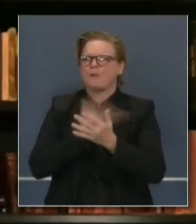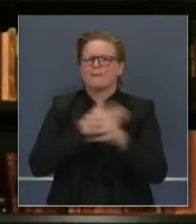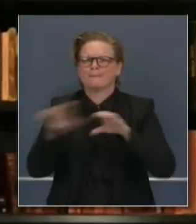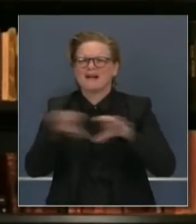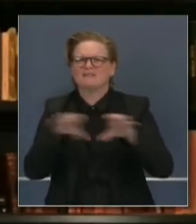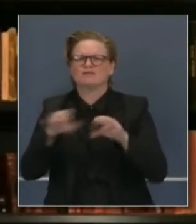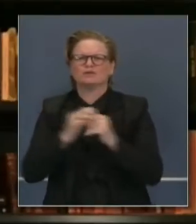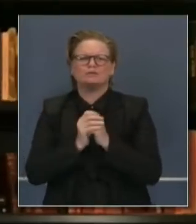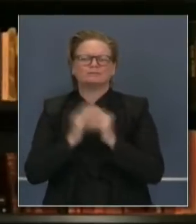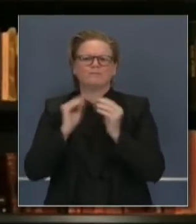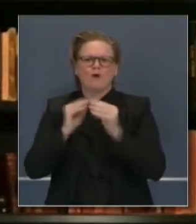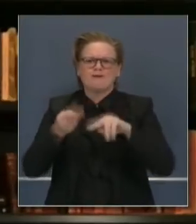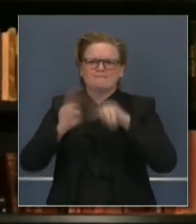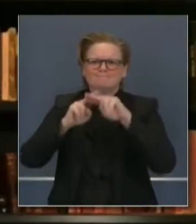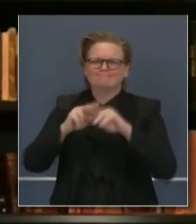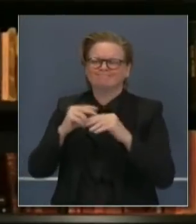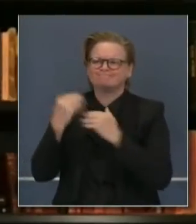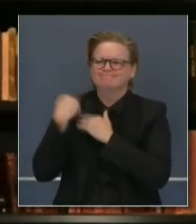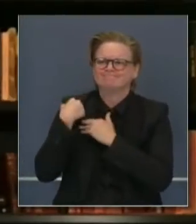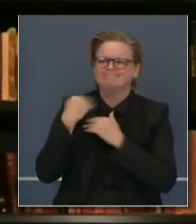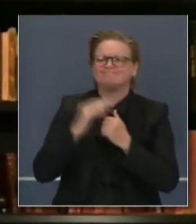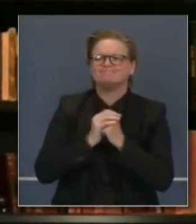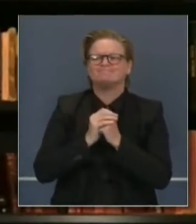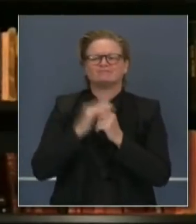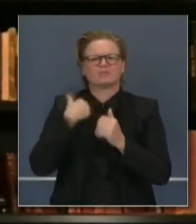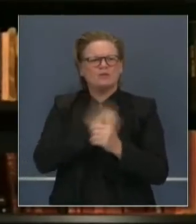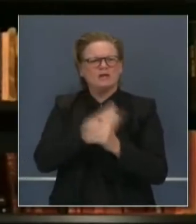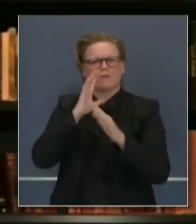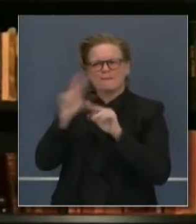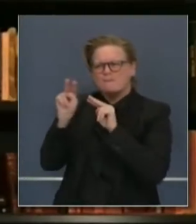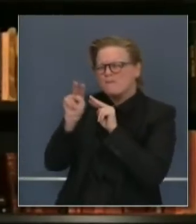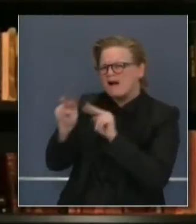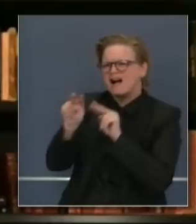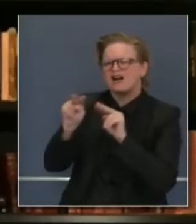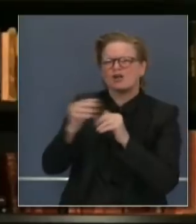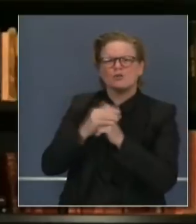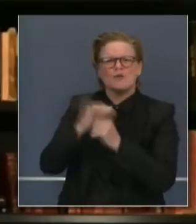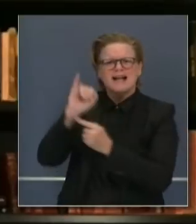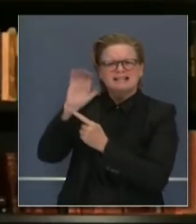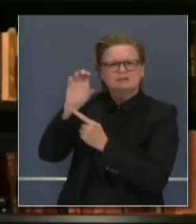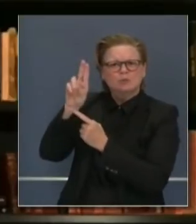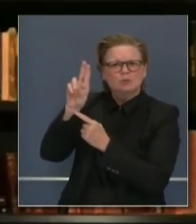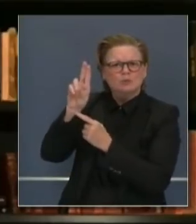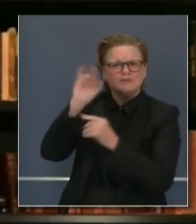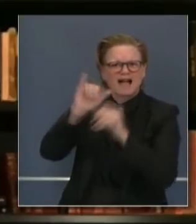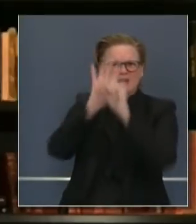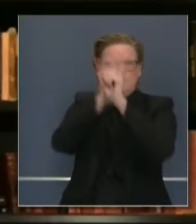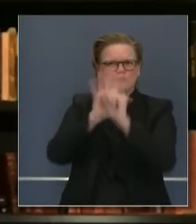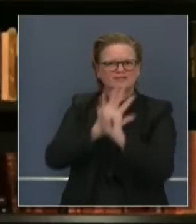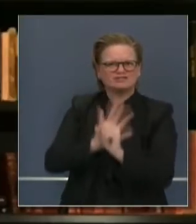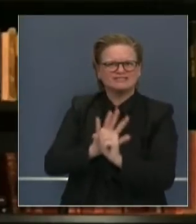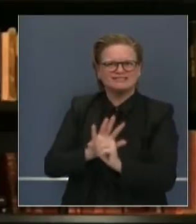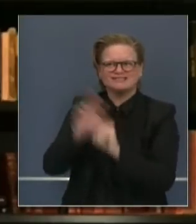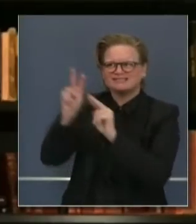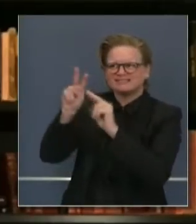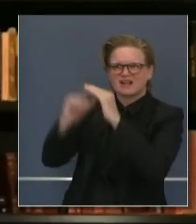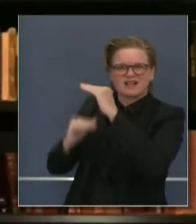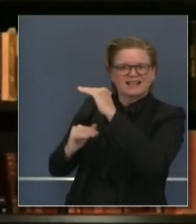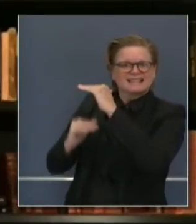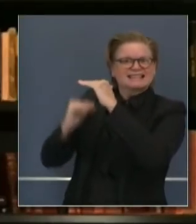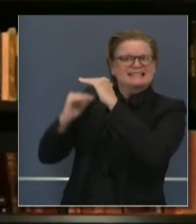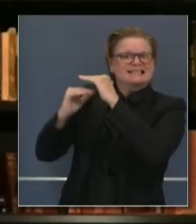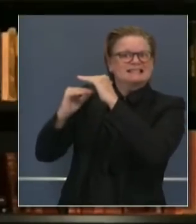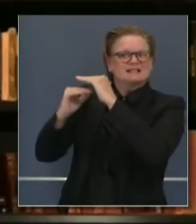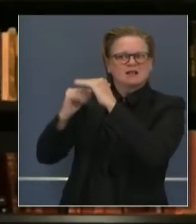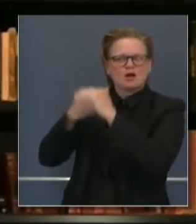now monitoring very closely the ICU numbers in our healthcare delivery system by region, posting